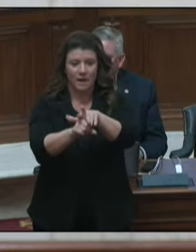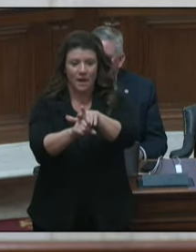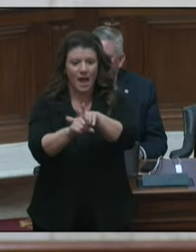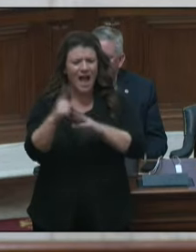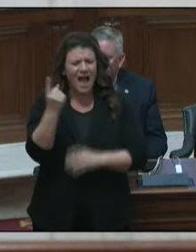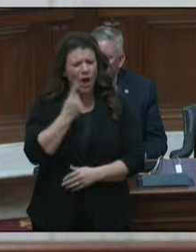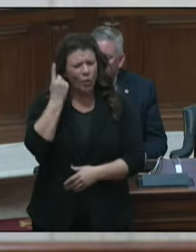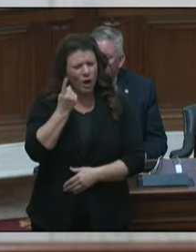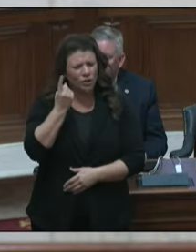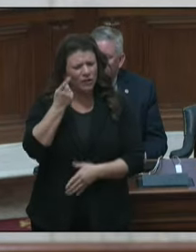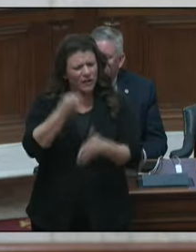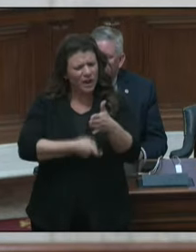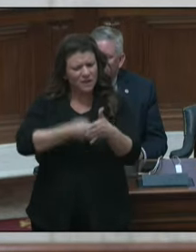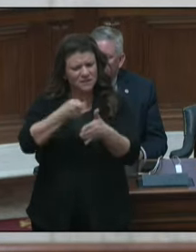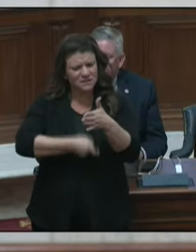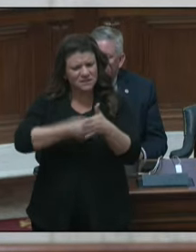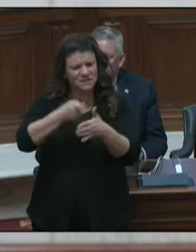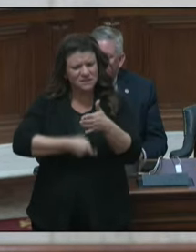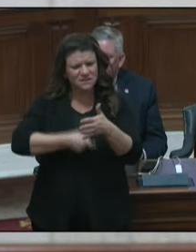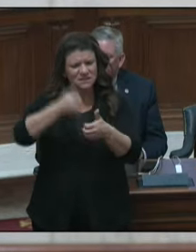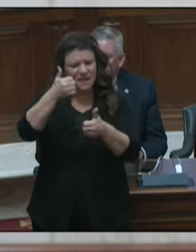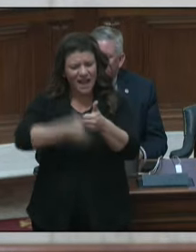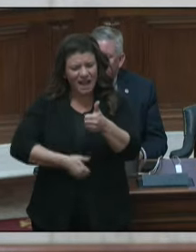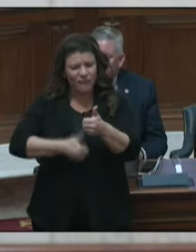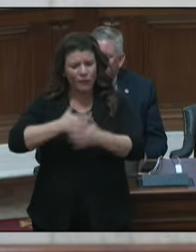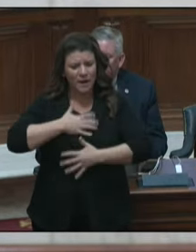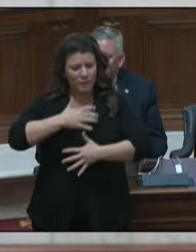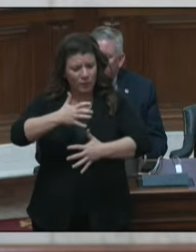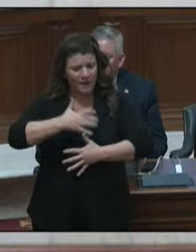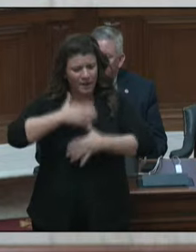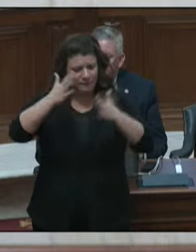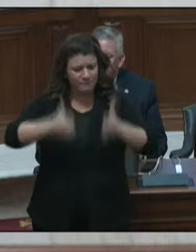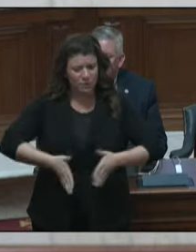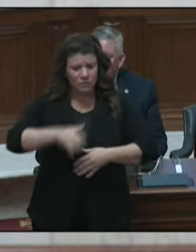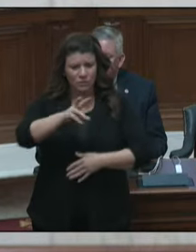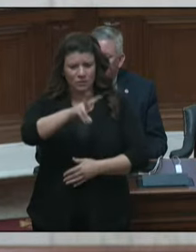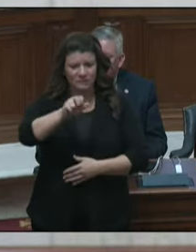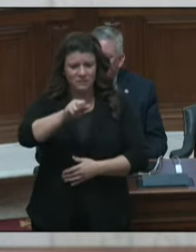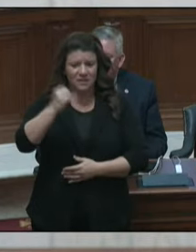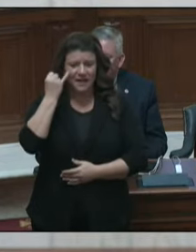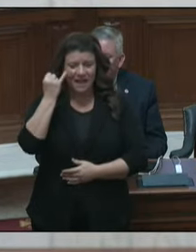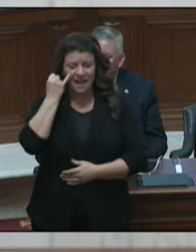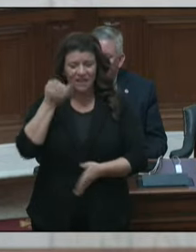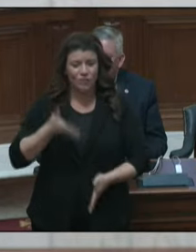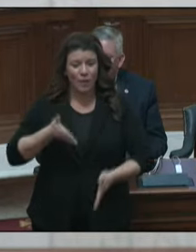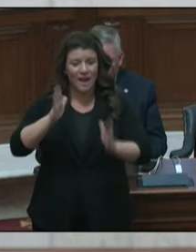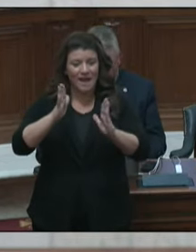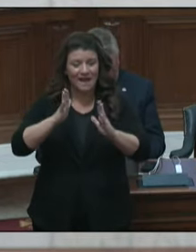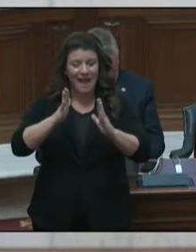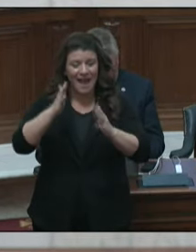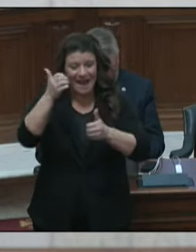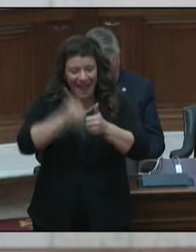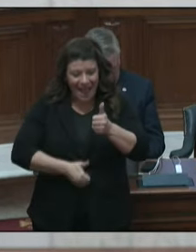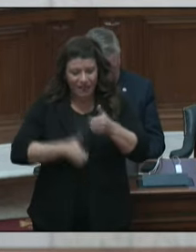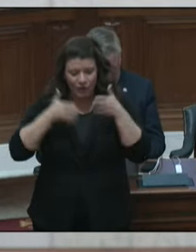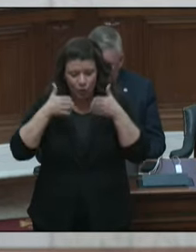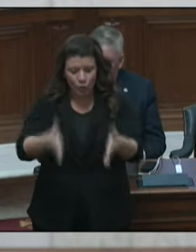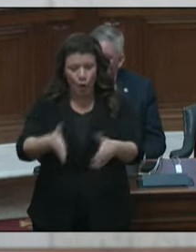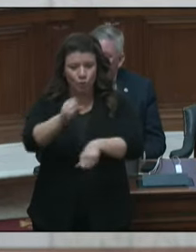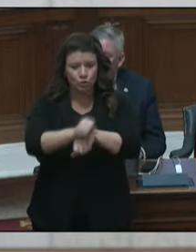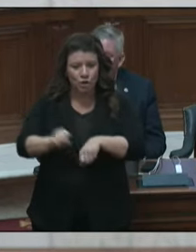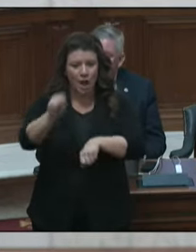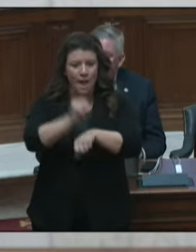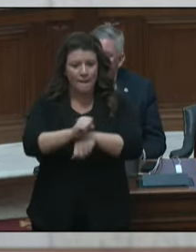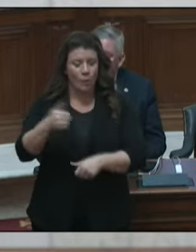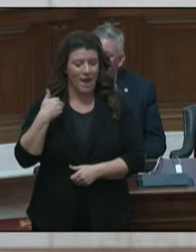would cost every breathing West Virginian if we let every road job that we had,